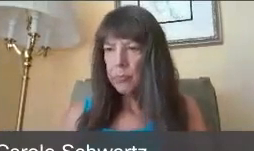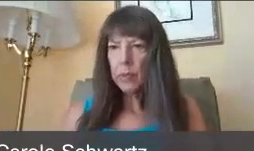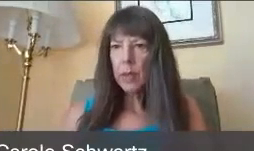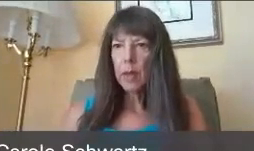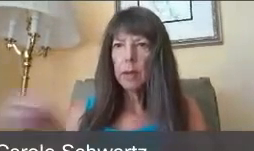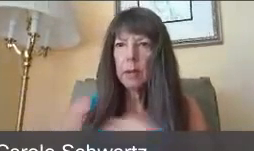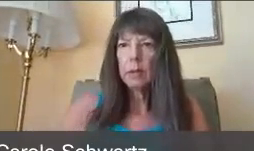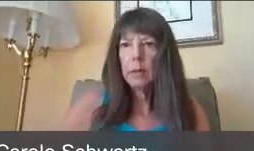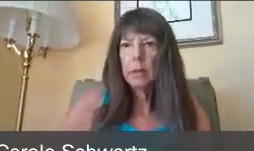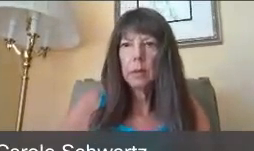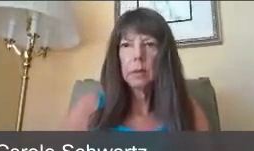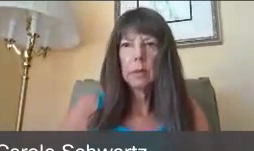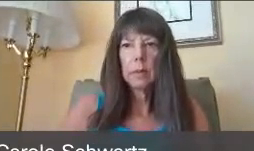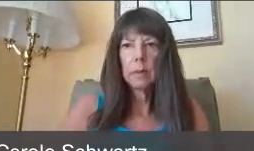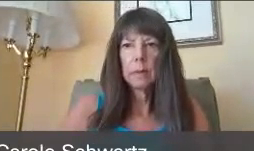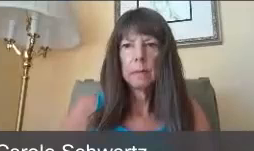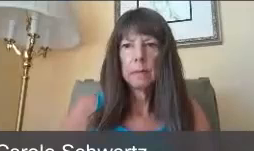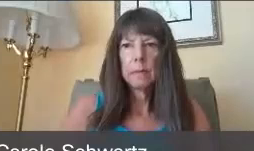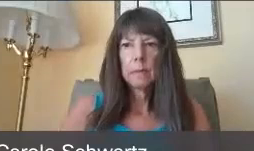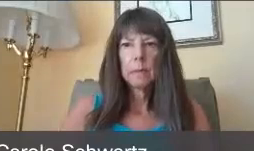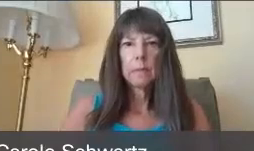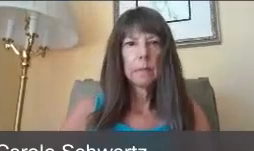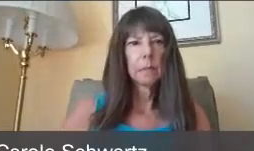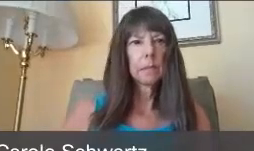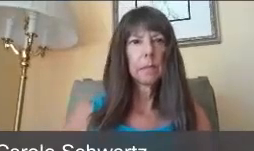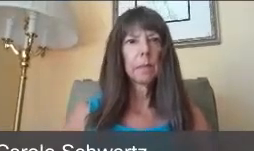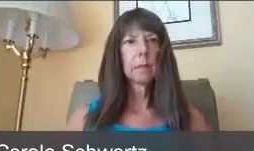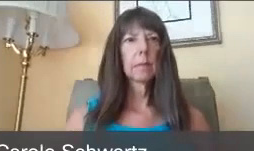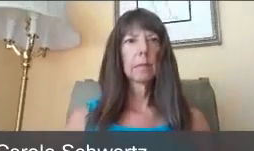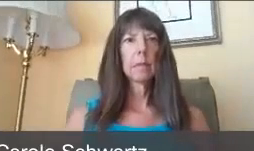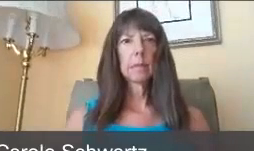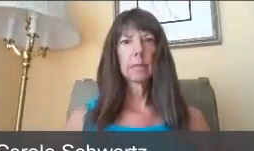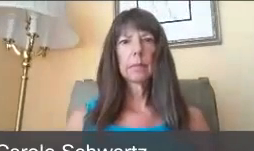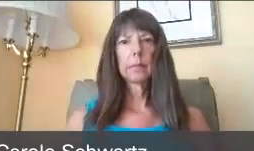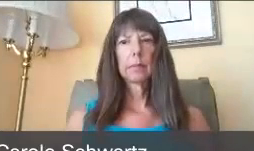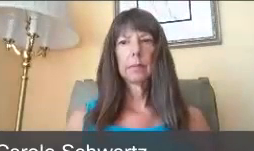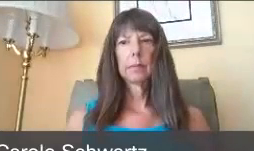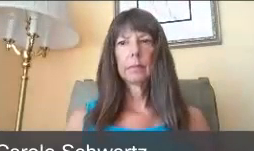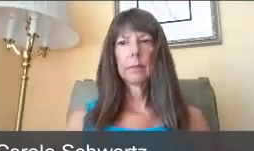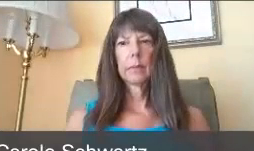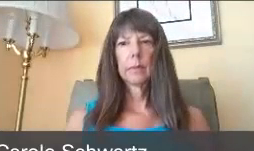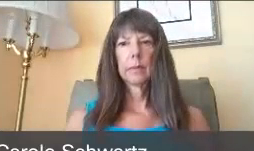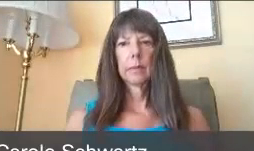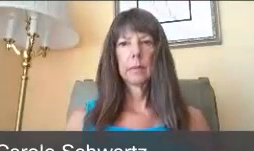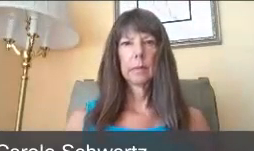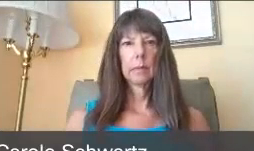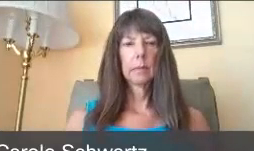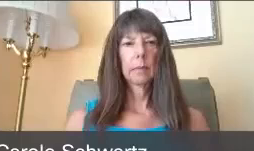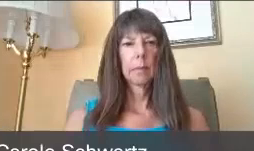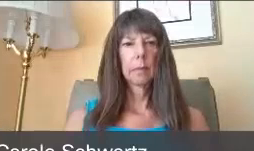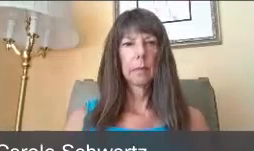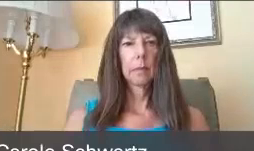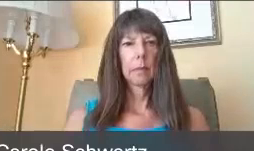700 persons that walk along the river between 8 a.m. and 10 a.m. So what we decided to do to